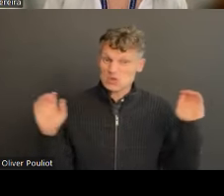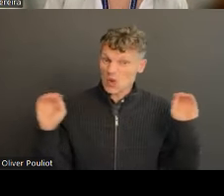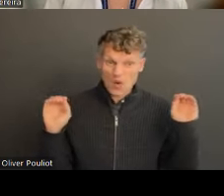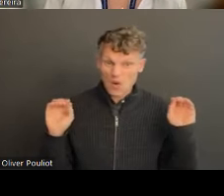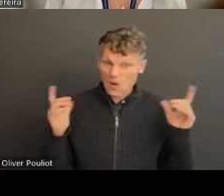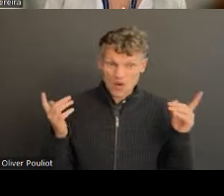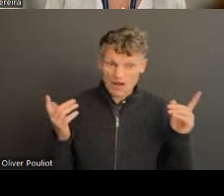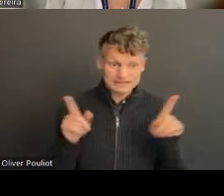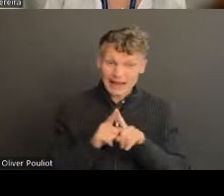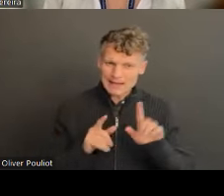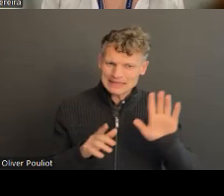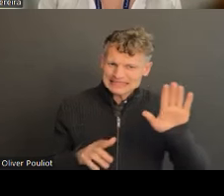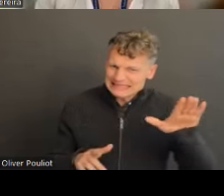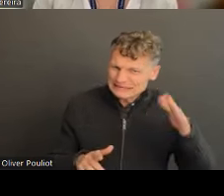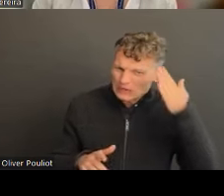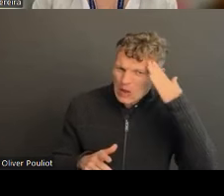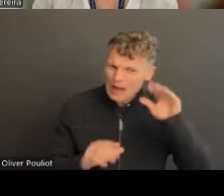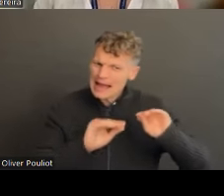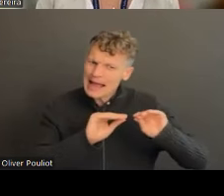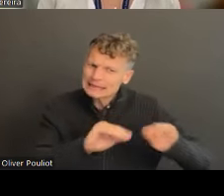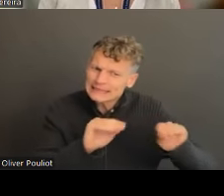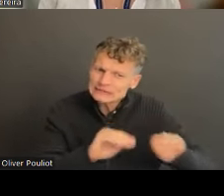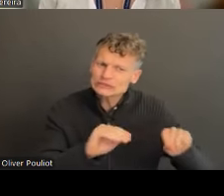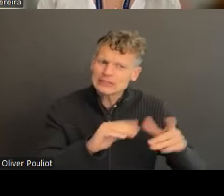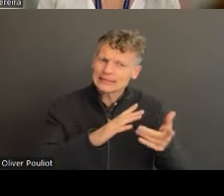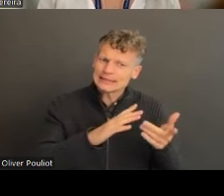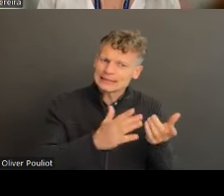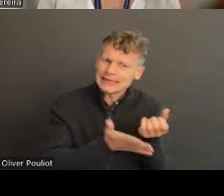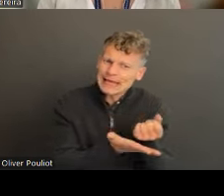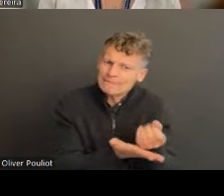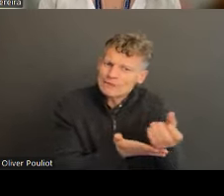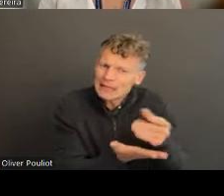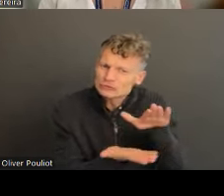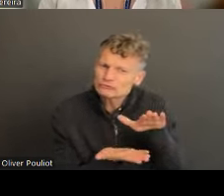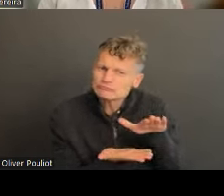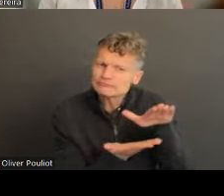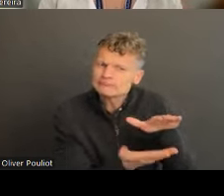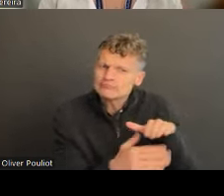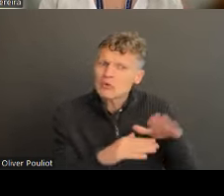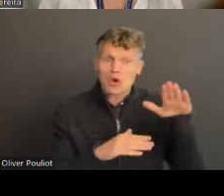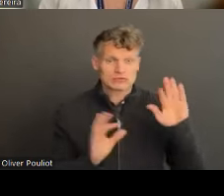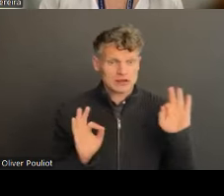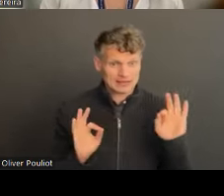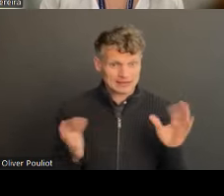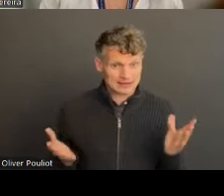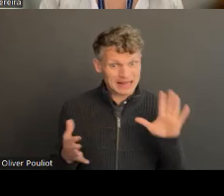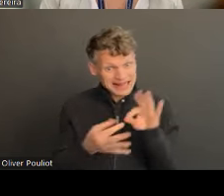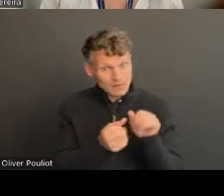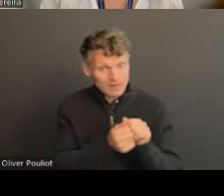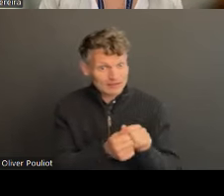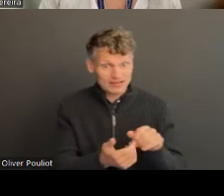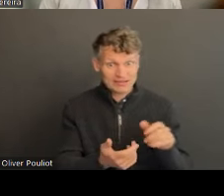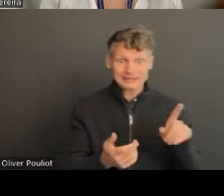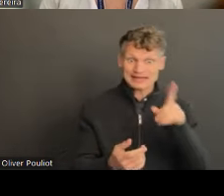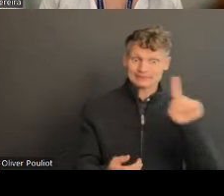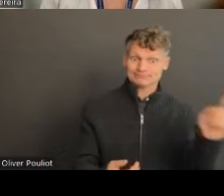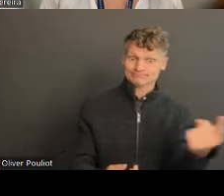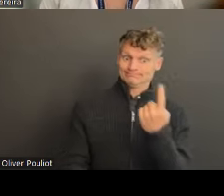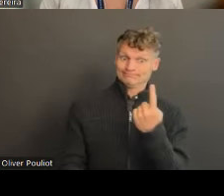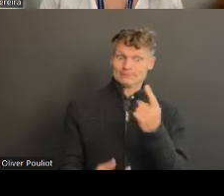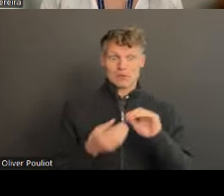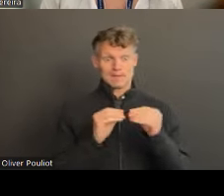a coordination with some programs, for instance, the vaccination programs, and there is some intersectorial work in that area. We also